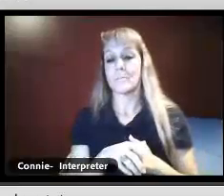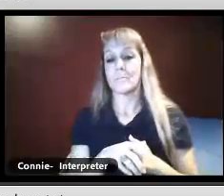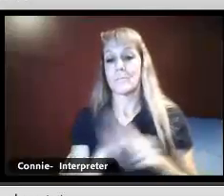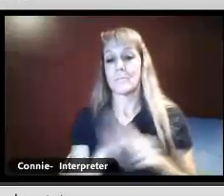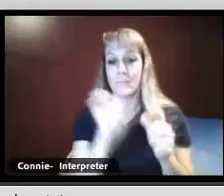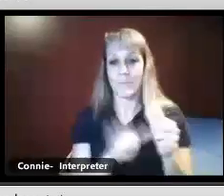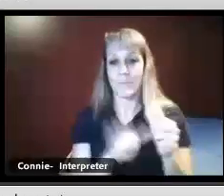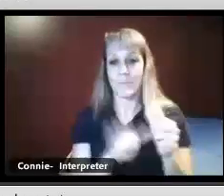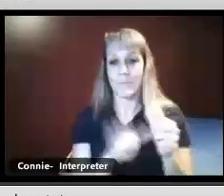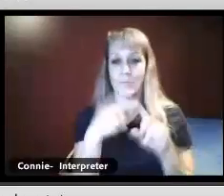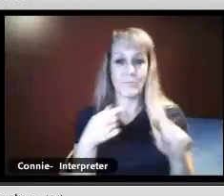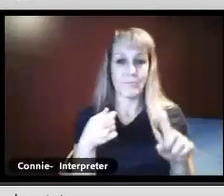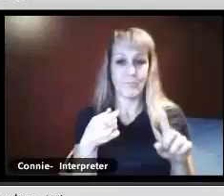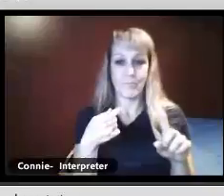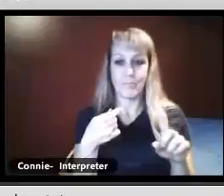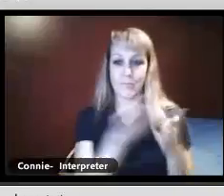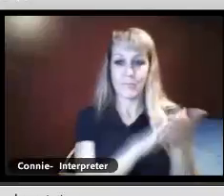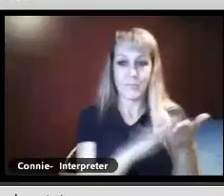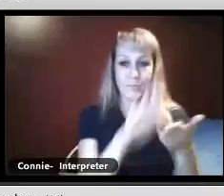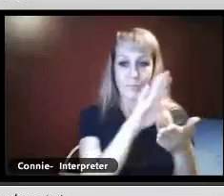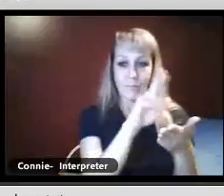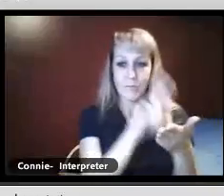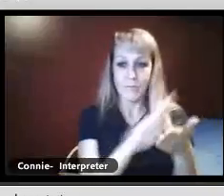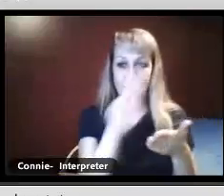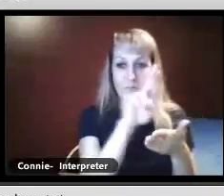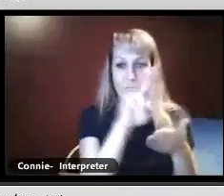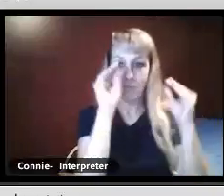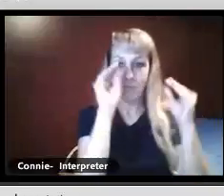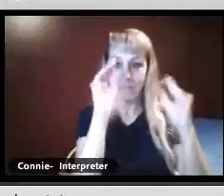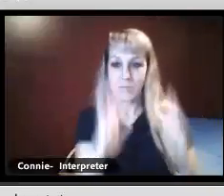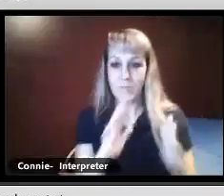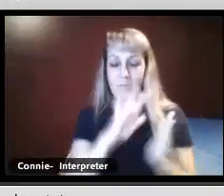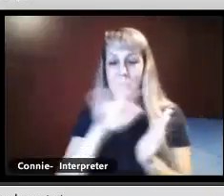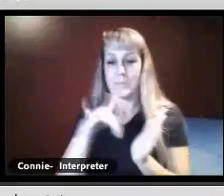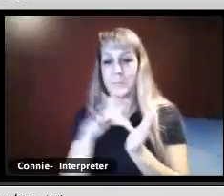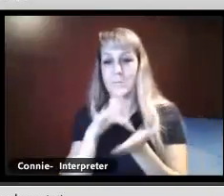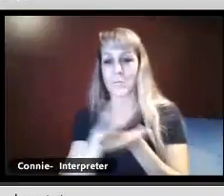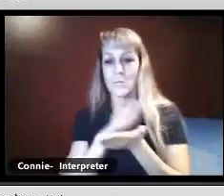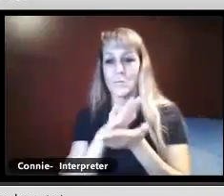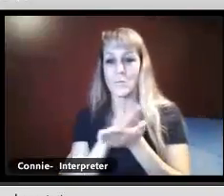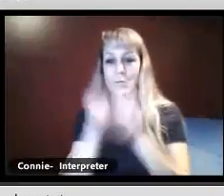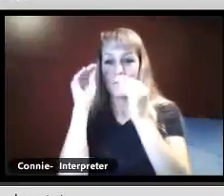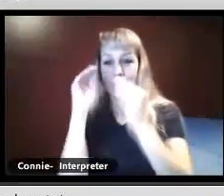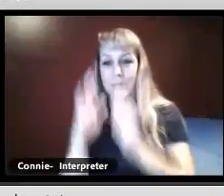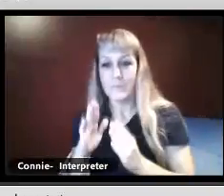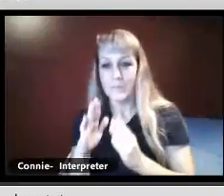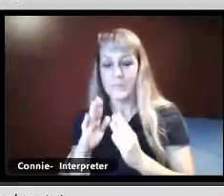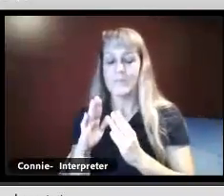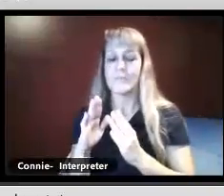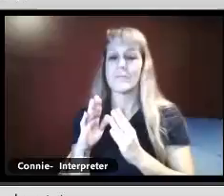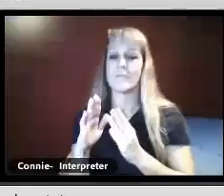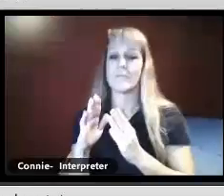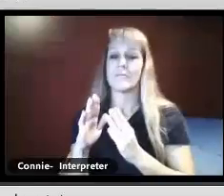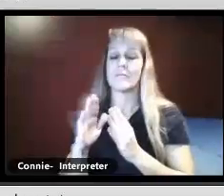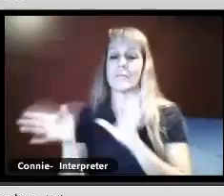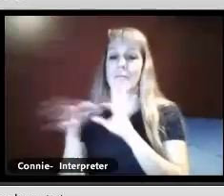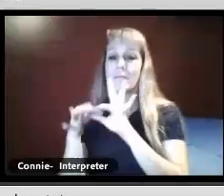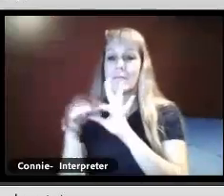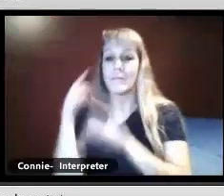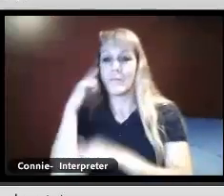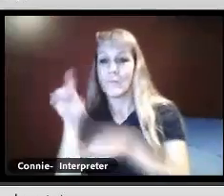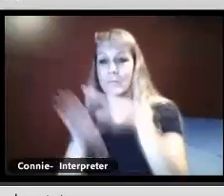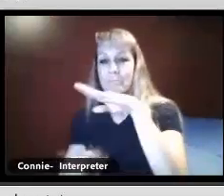everyone from college and university instructors to middle school teachers to even there's one link for remedial